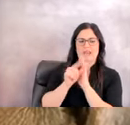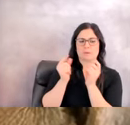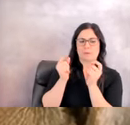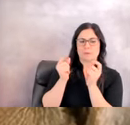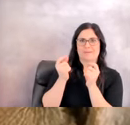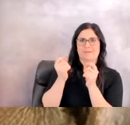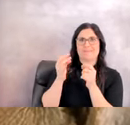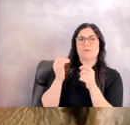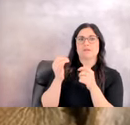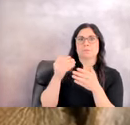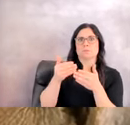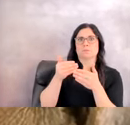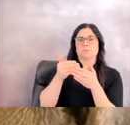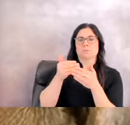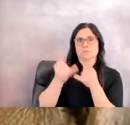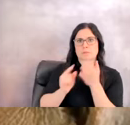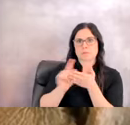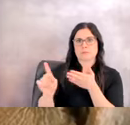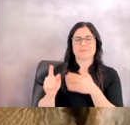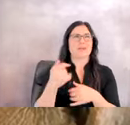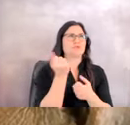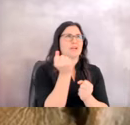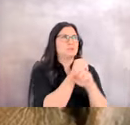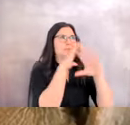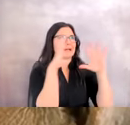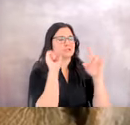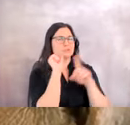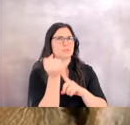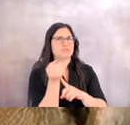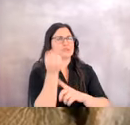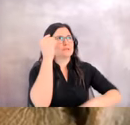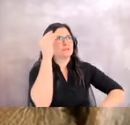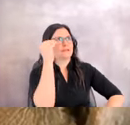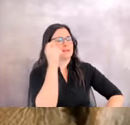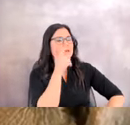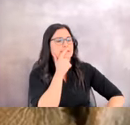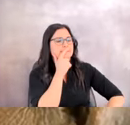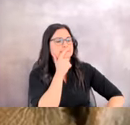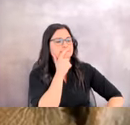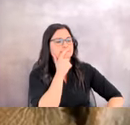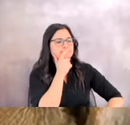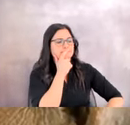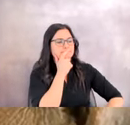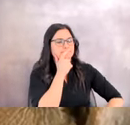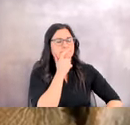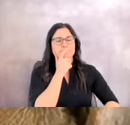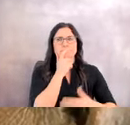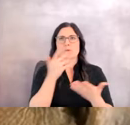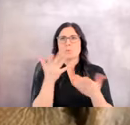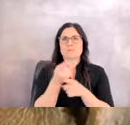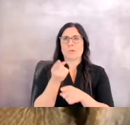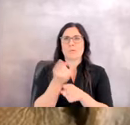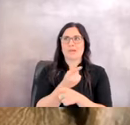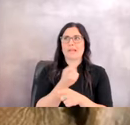Okay, so I'm trying to imagine that situation in my head. What is appropriate anytime that